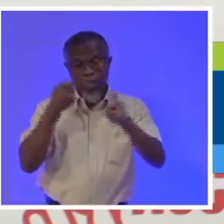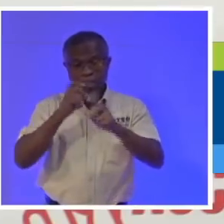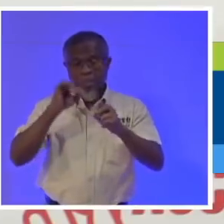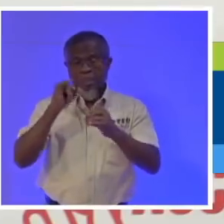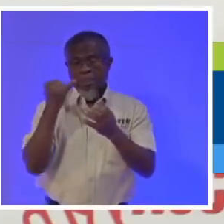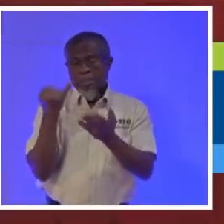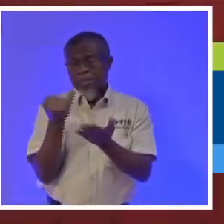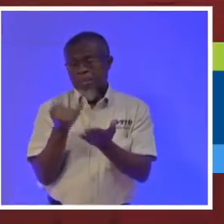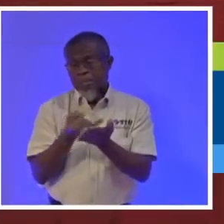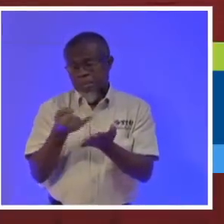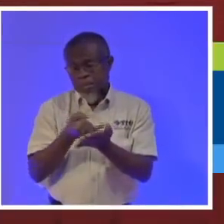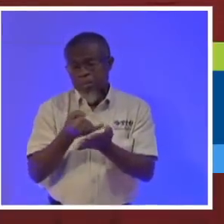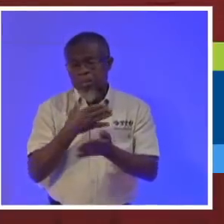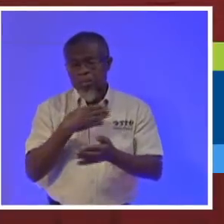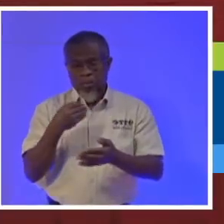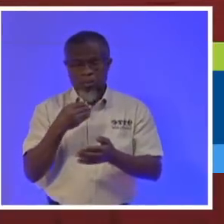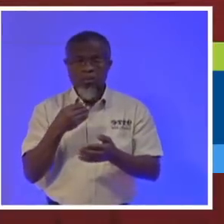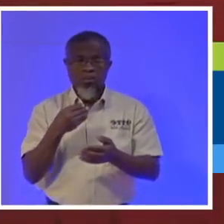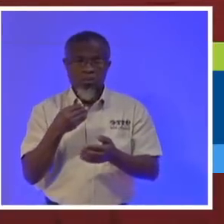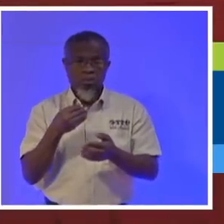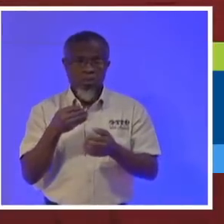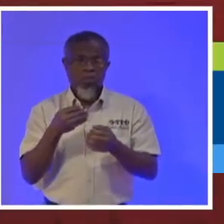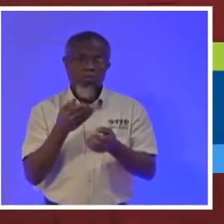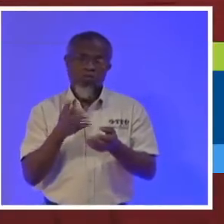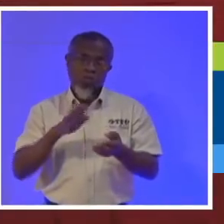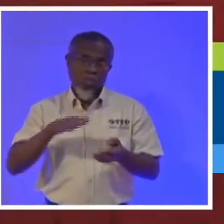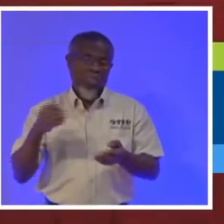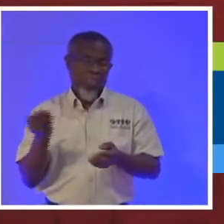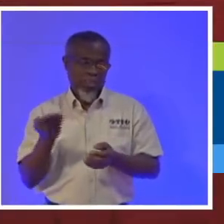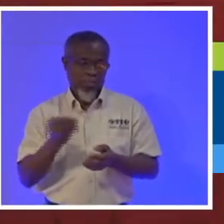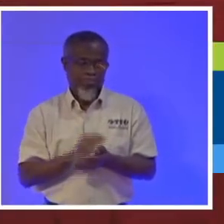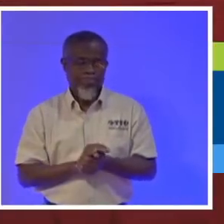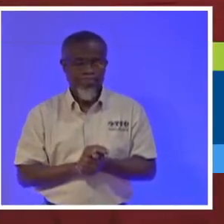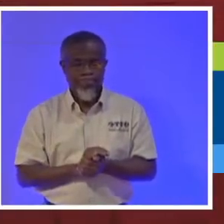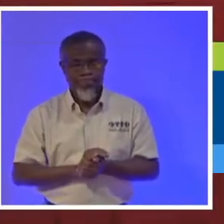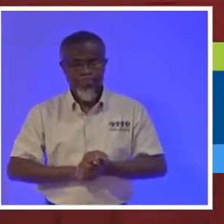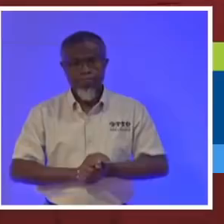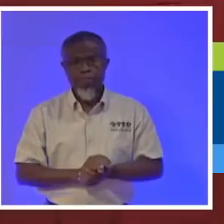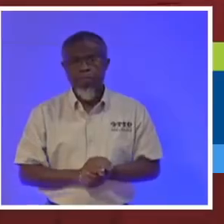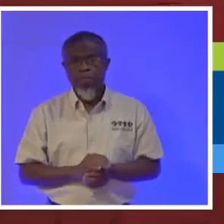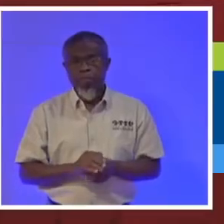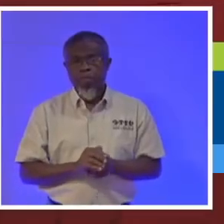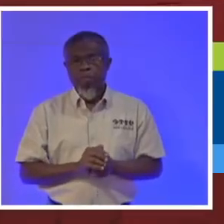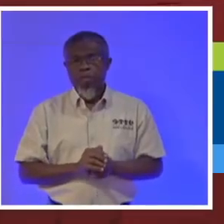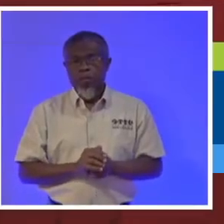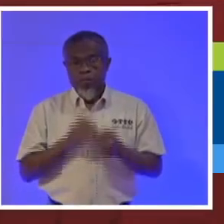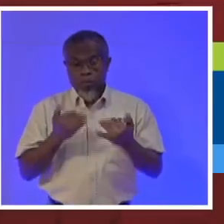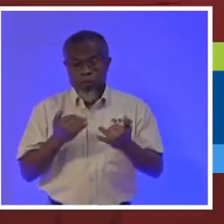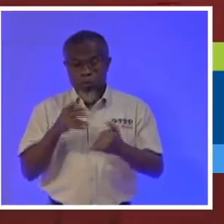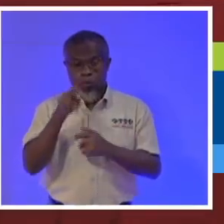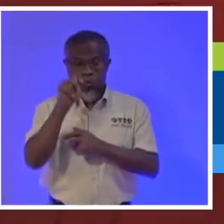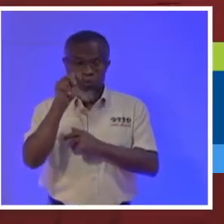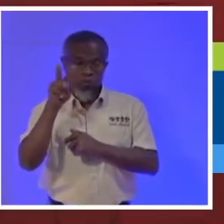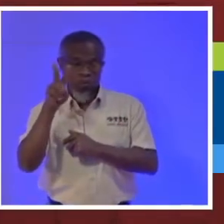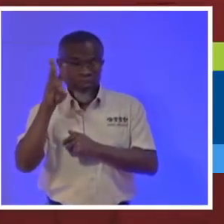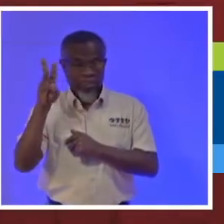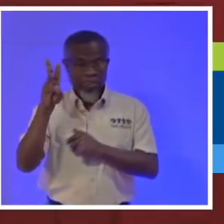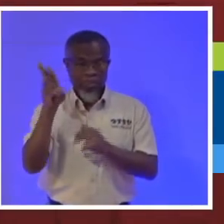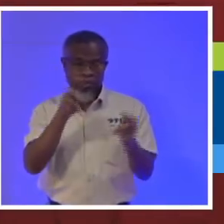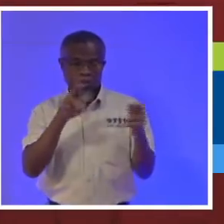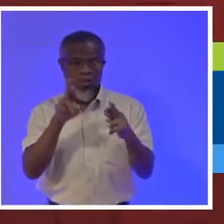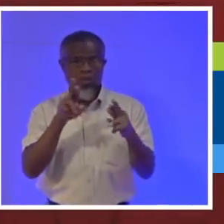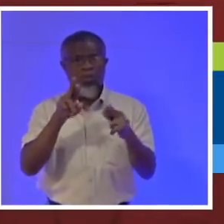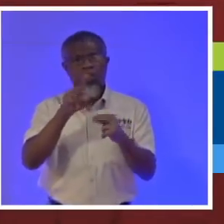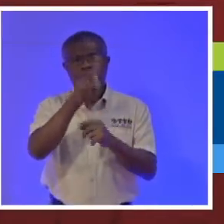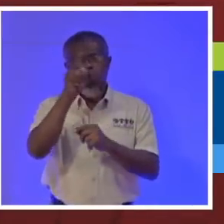death. Thank you very much, Minister and Dr. Hines. We move to TV6 for your